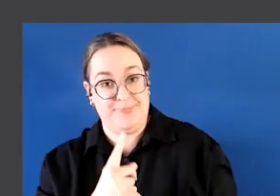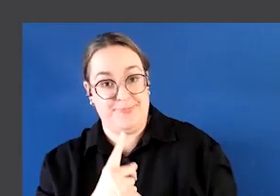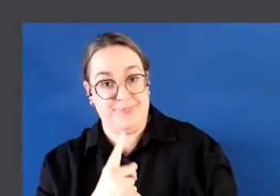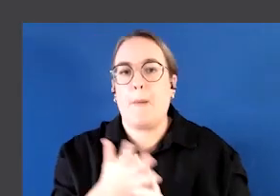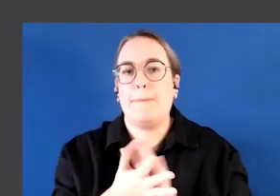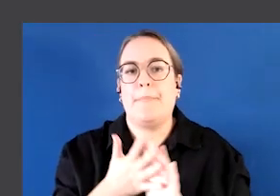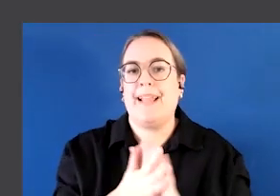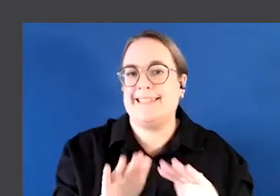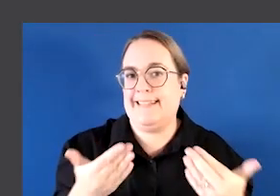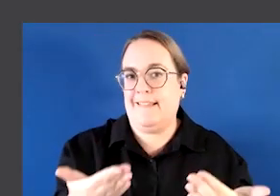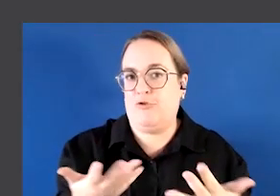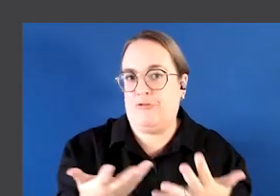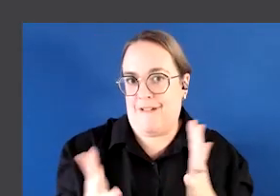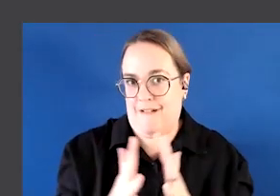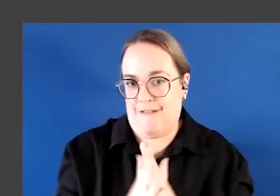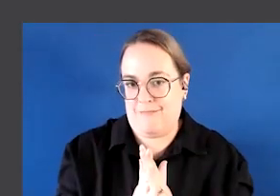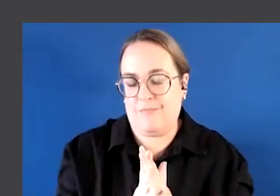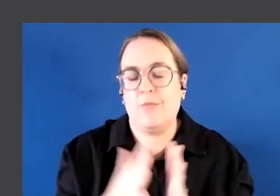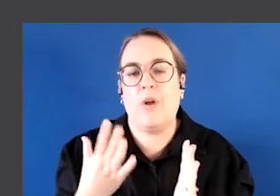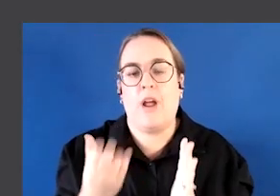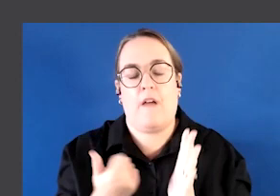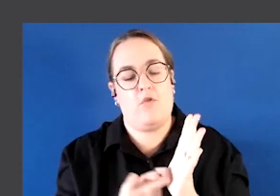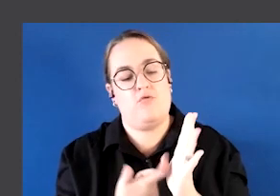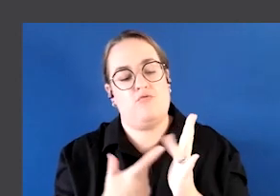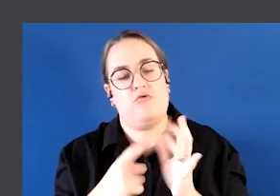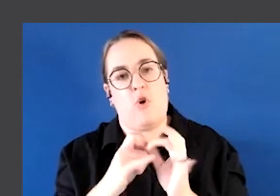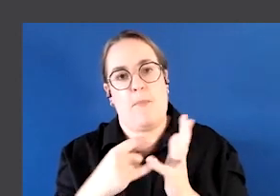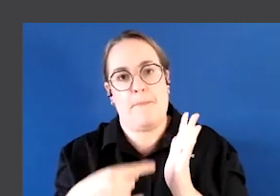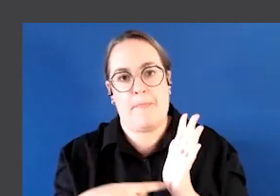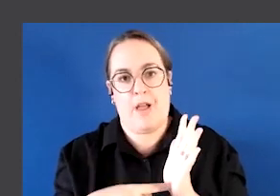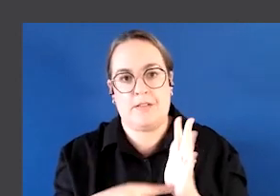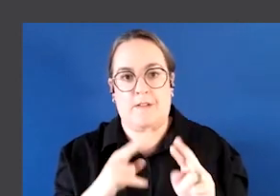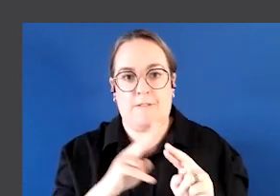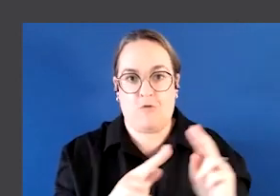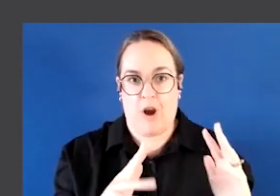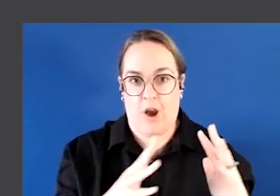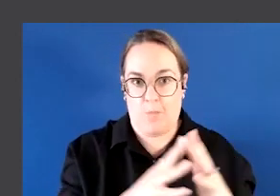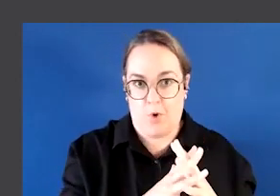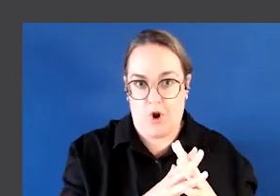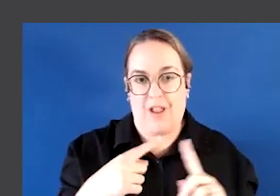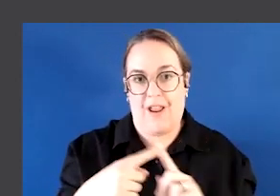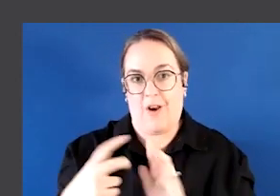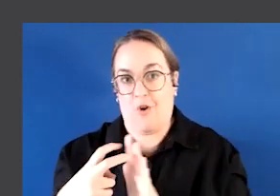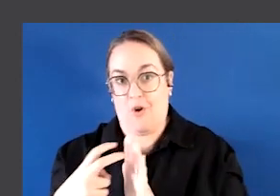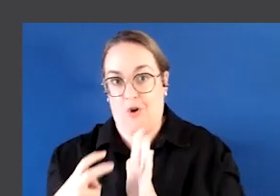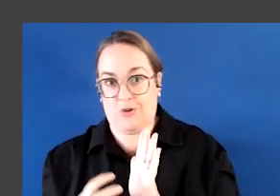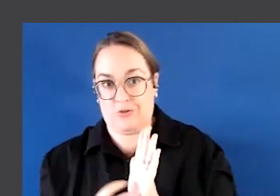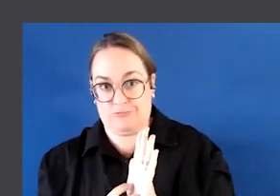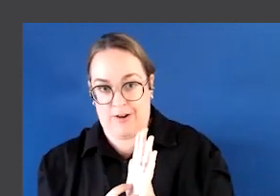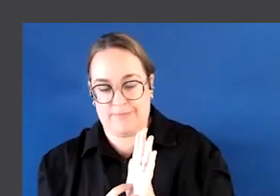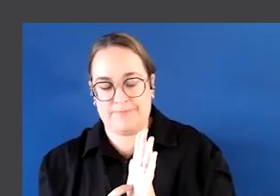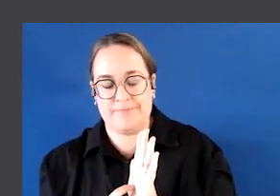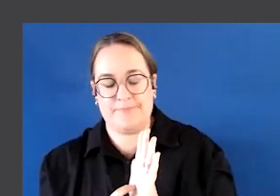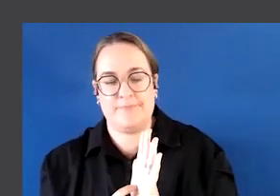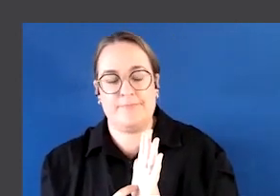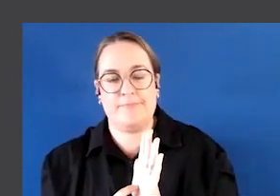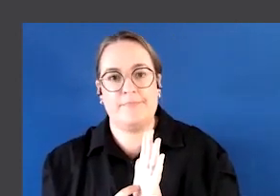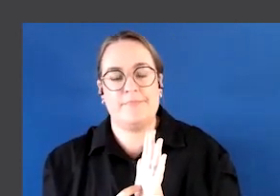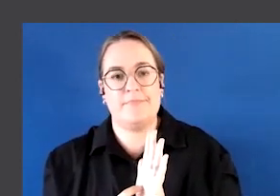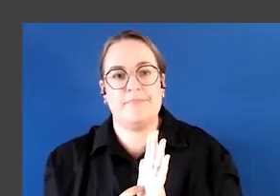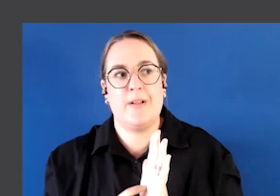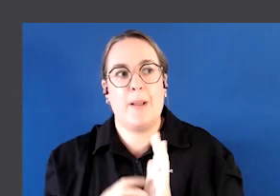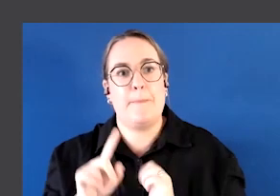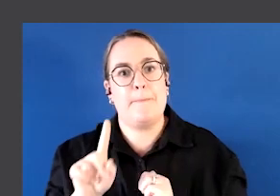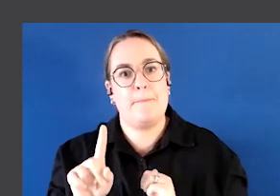rounding out with what does this mean for us in delivery? So we've got robust frameworks, we've got robust contracts, as we've heard. Probably, I